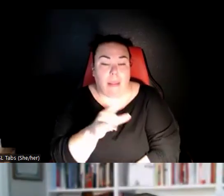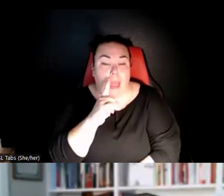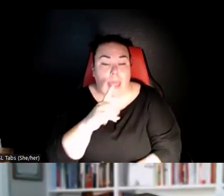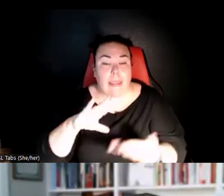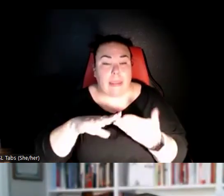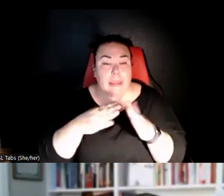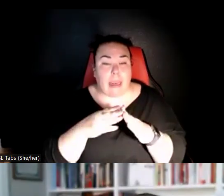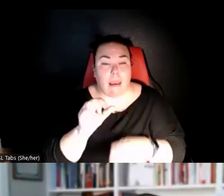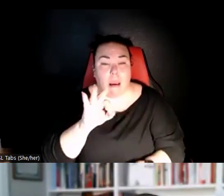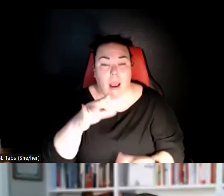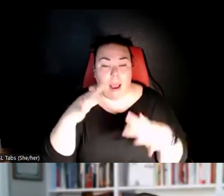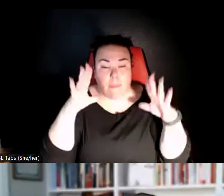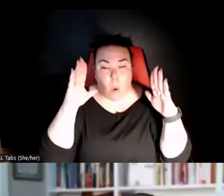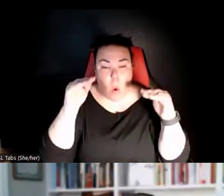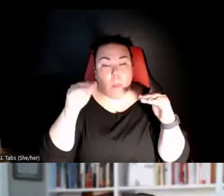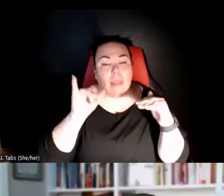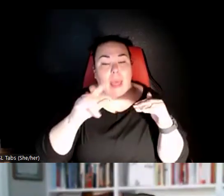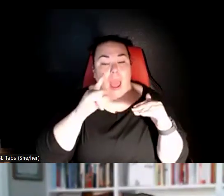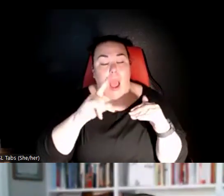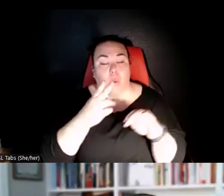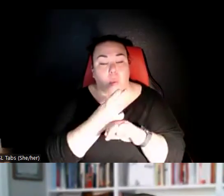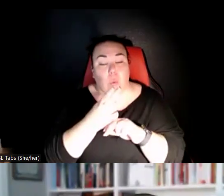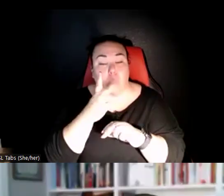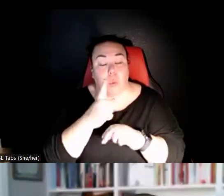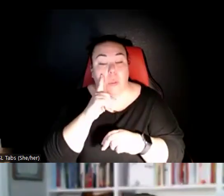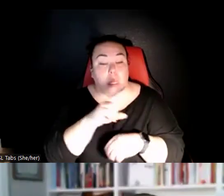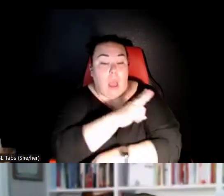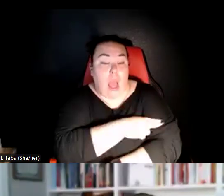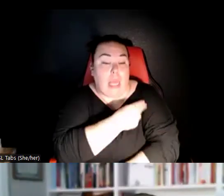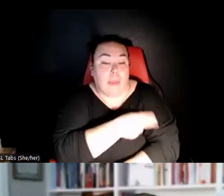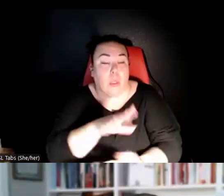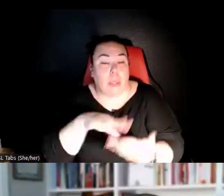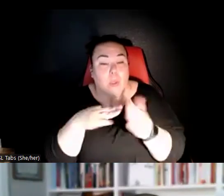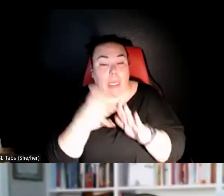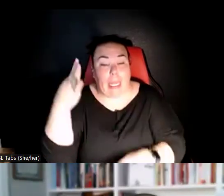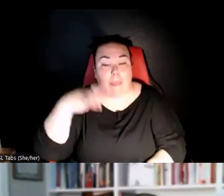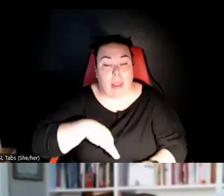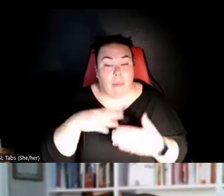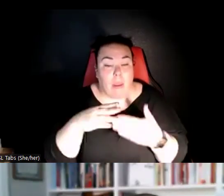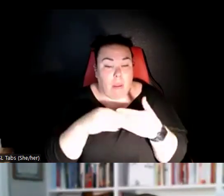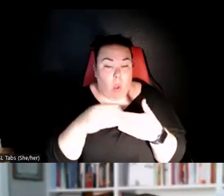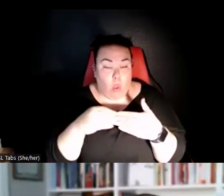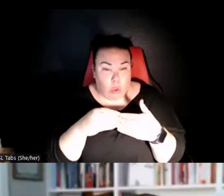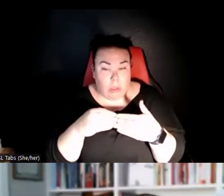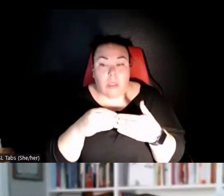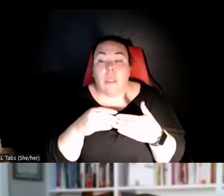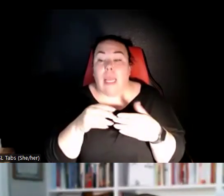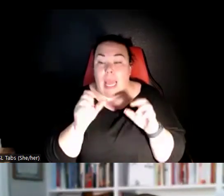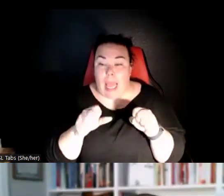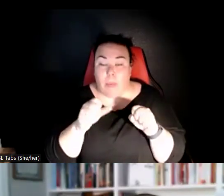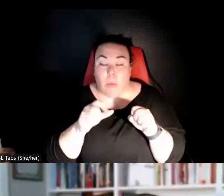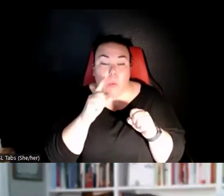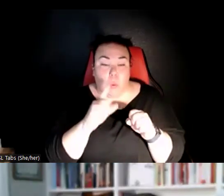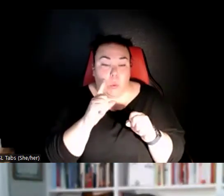We were able to use community benefit dollars to um, to augment some